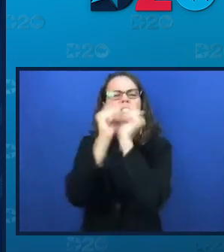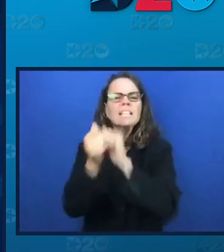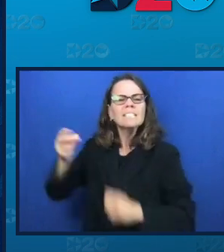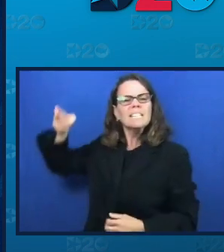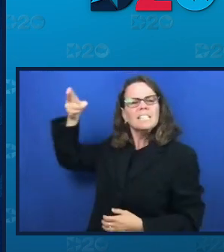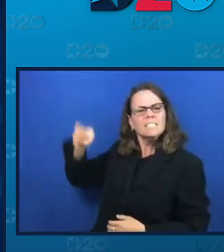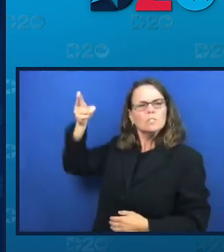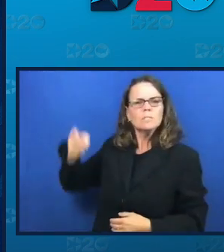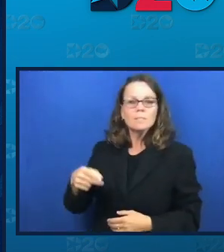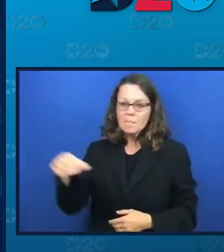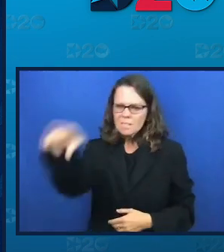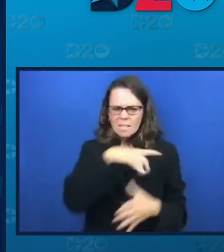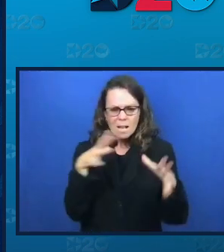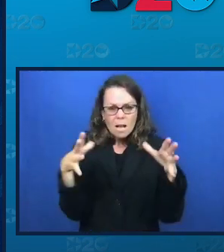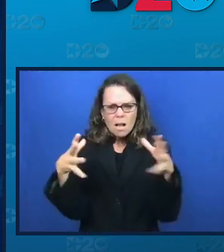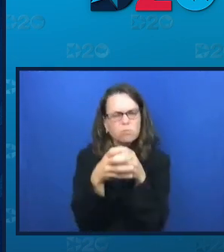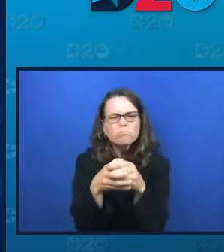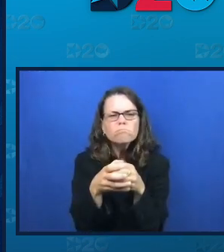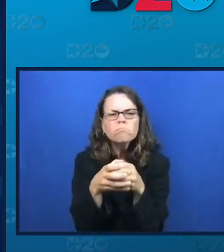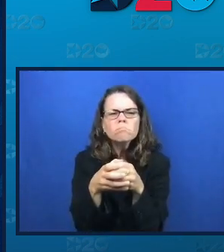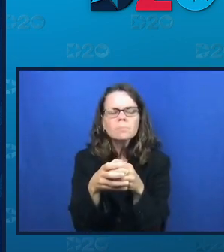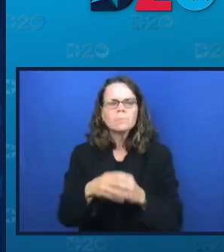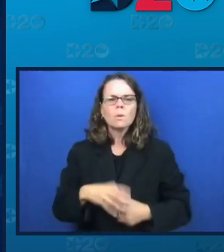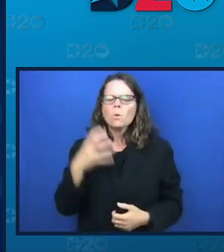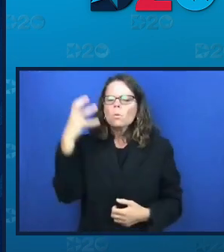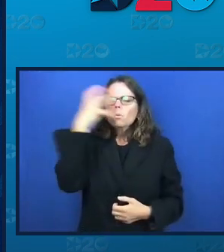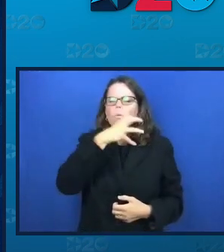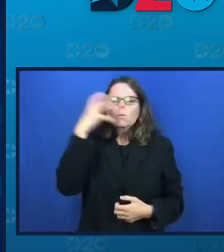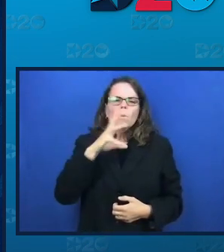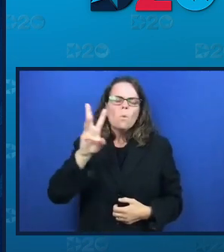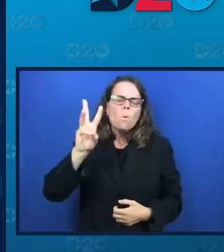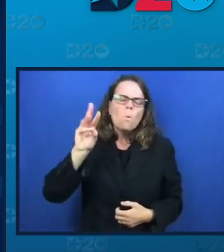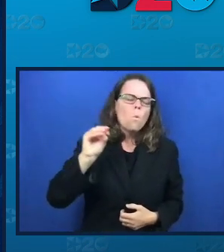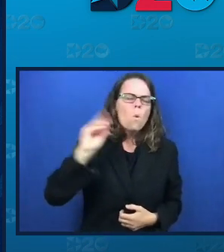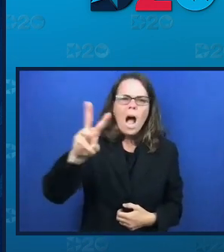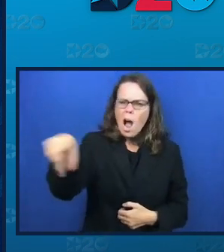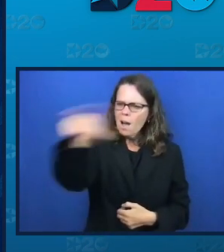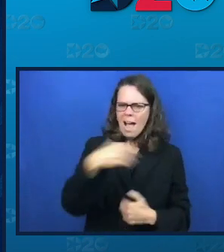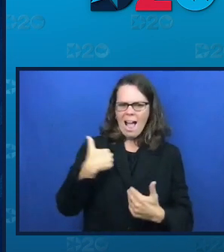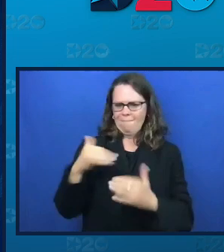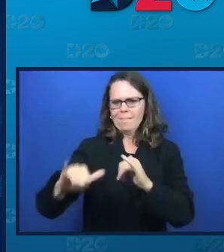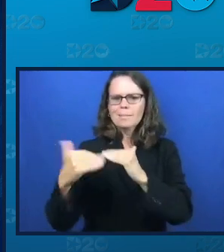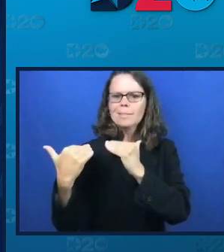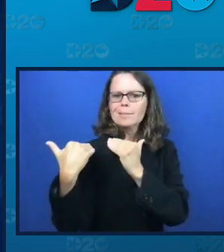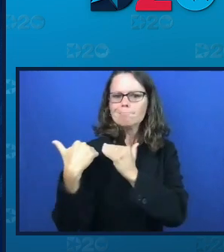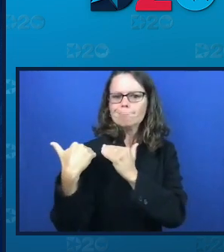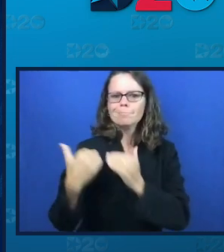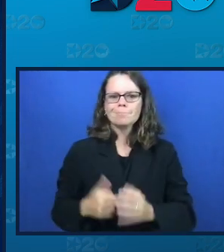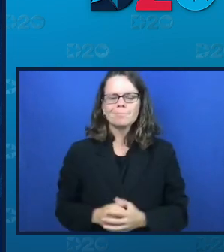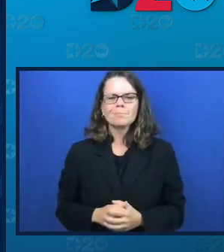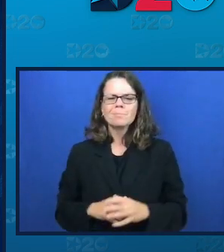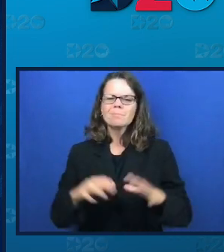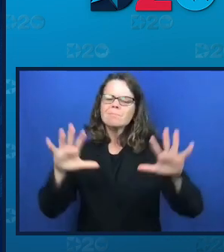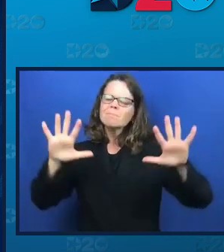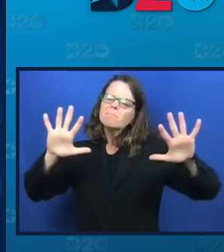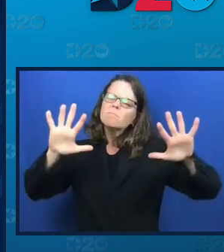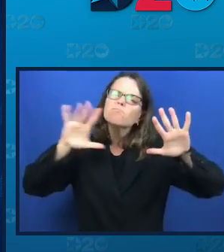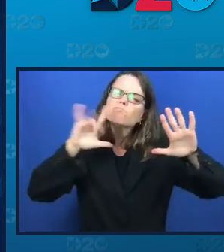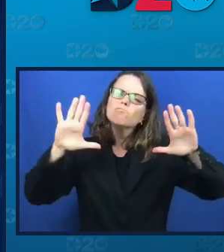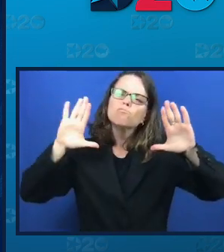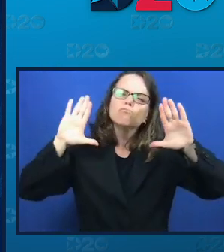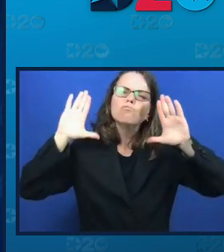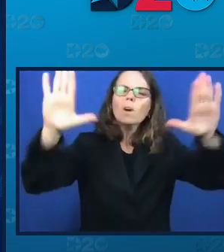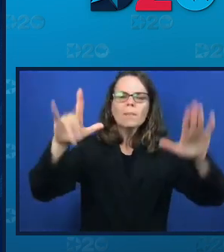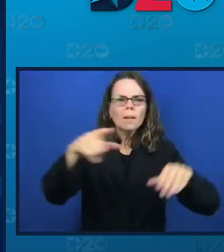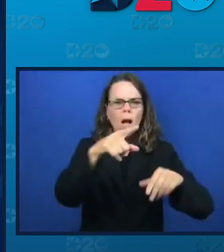an awesome responsibility. What an awesome privilege. I